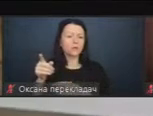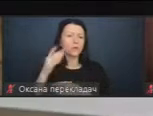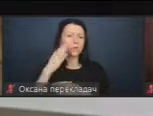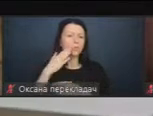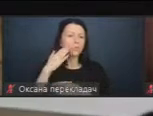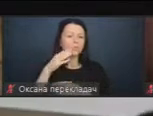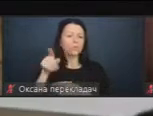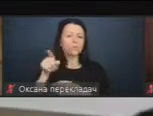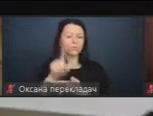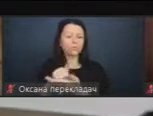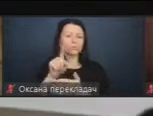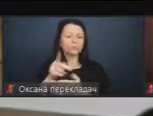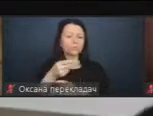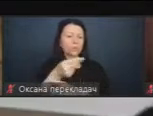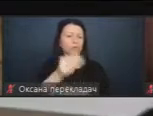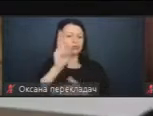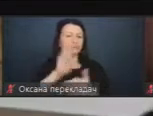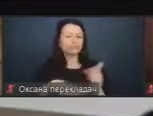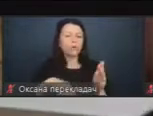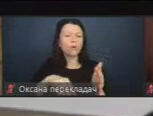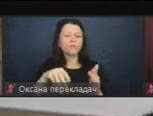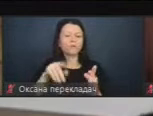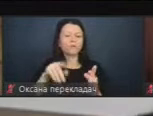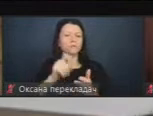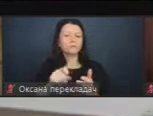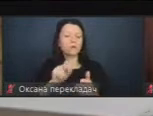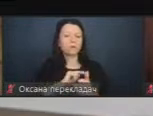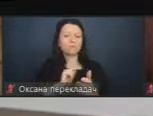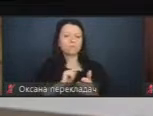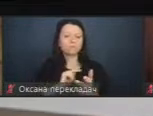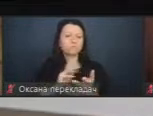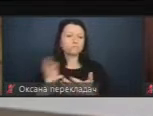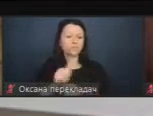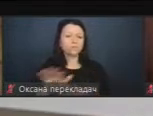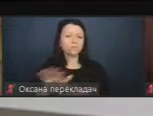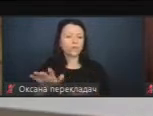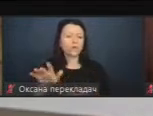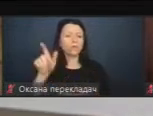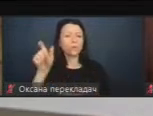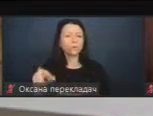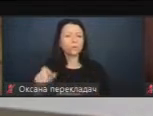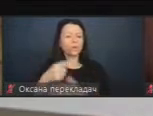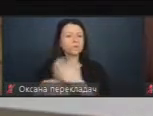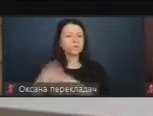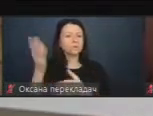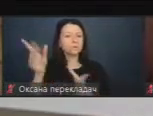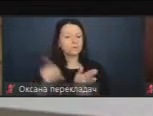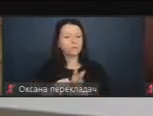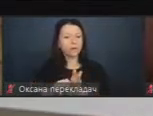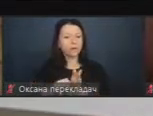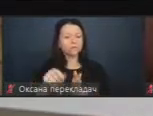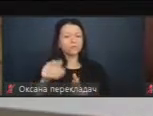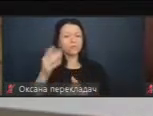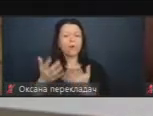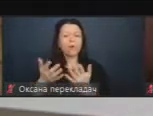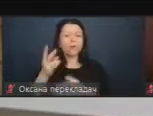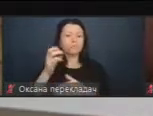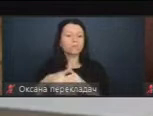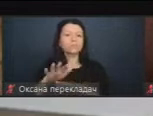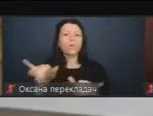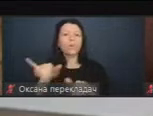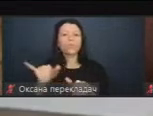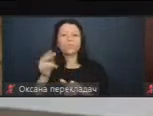In other countries, such as in the Czech Republic, the money gets put into a common fund, and then this is used